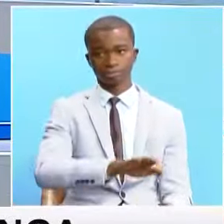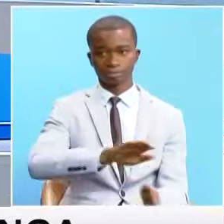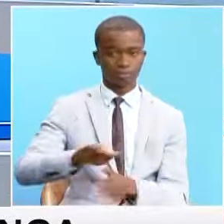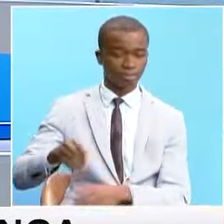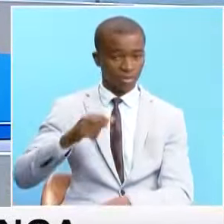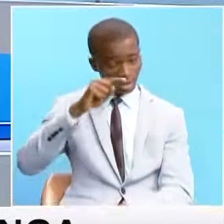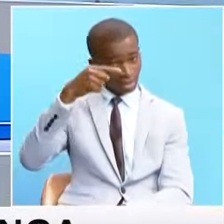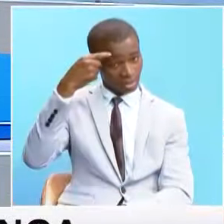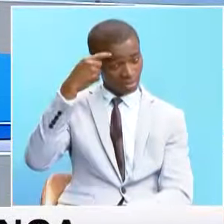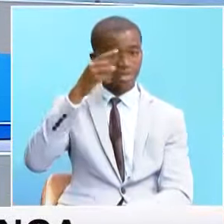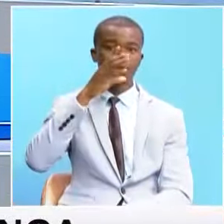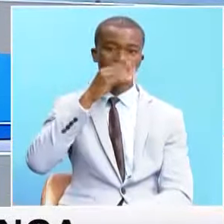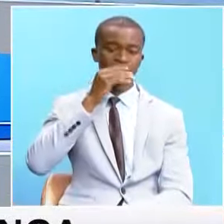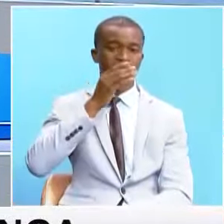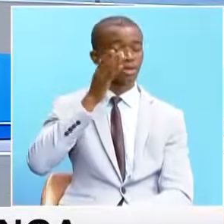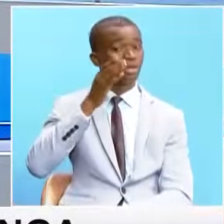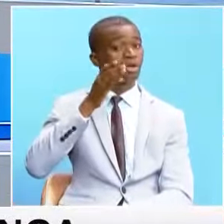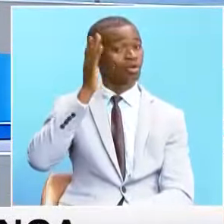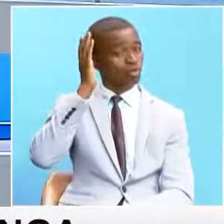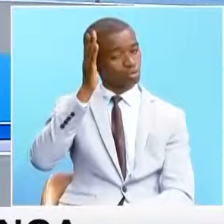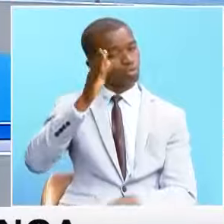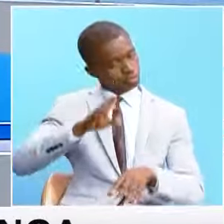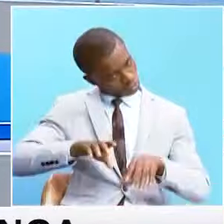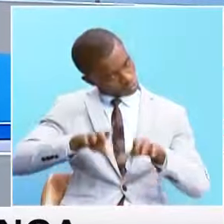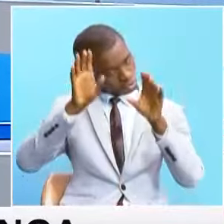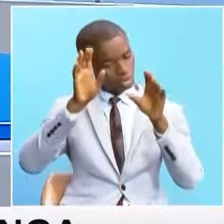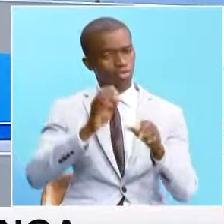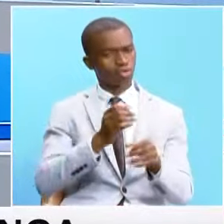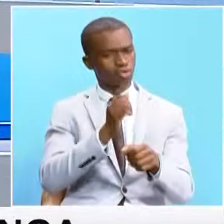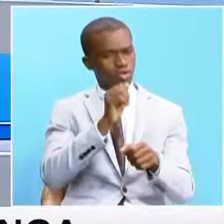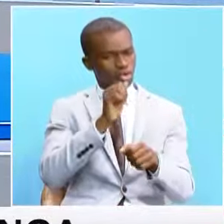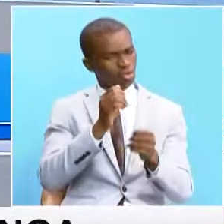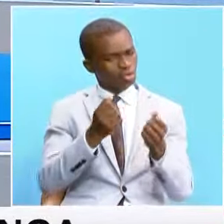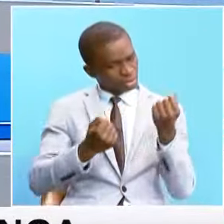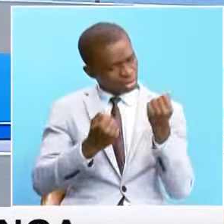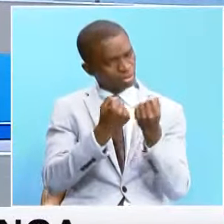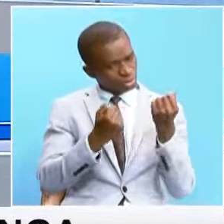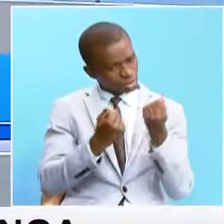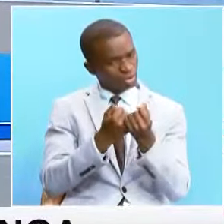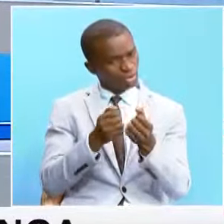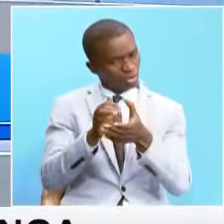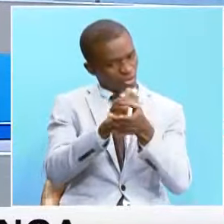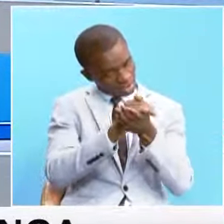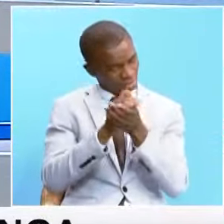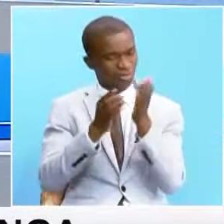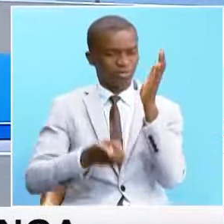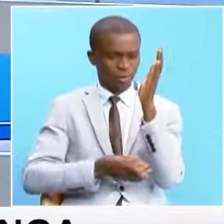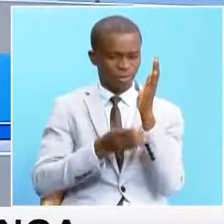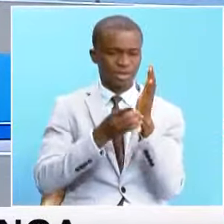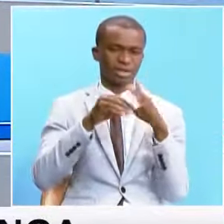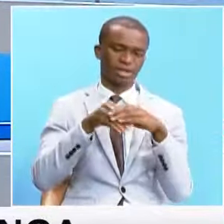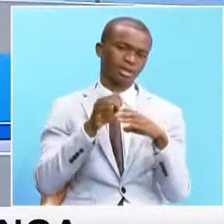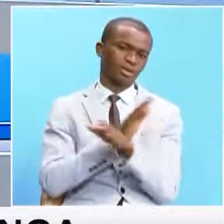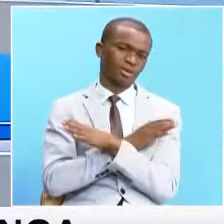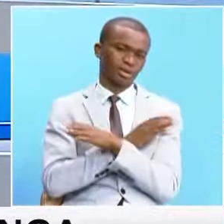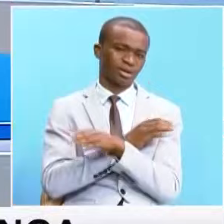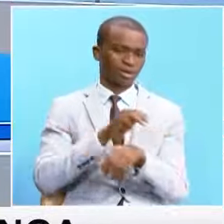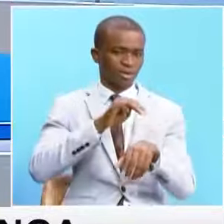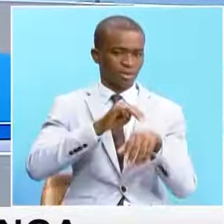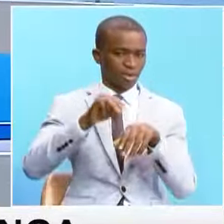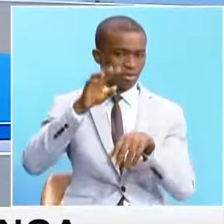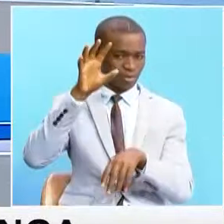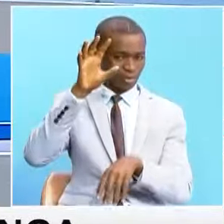Government says it will continue to attach importance to cooperative development in the country. Muchinga Province Deputy Permanent Secretary